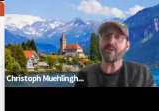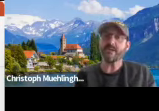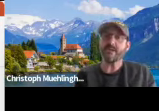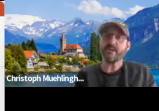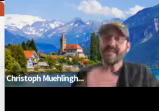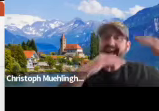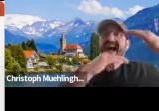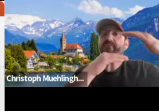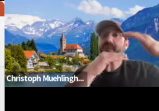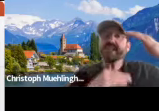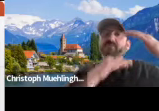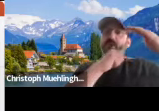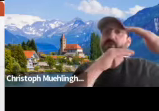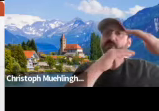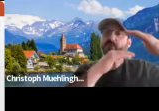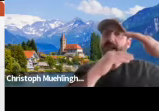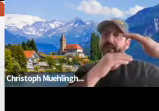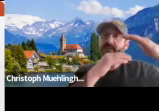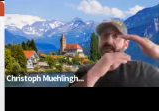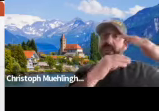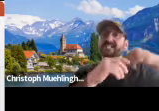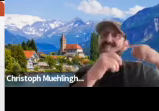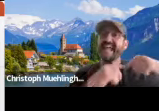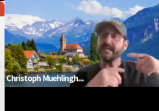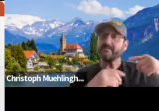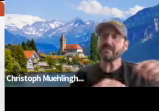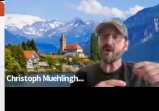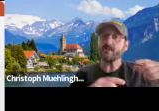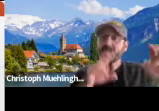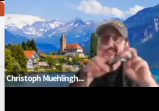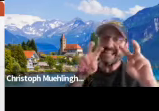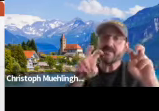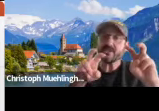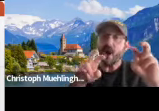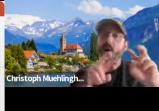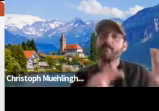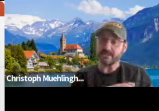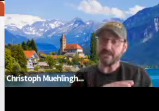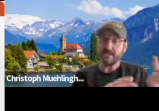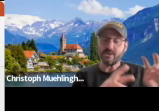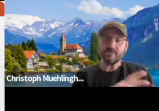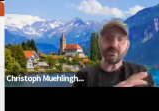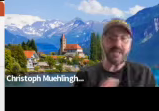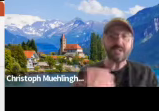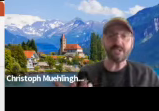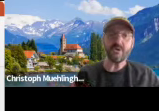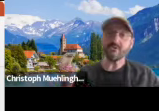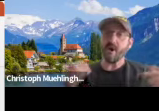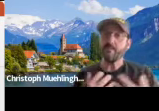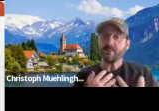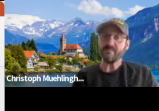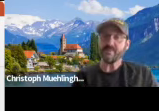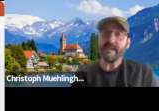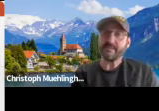in the body. We get out of a range, we got to push it back into the range. That's the negative. It's not negative, it's the opposite. So you should actually call